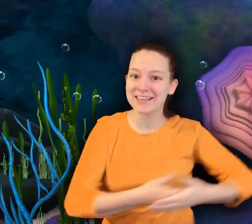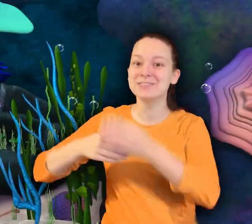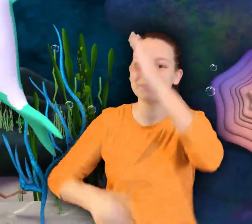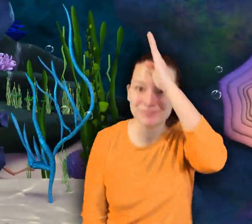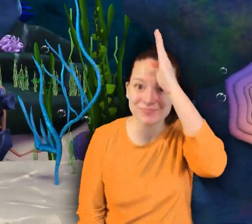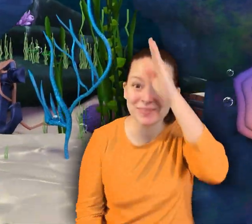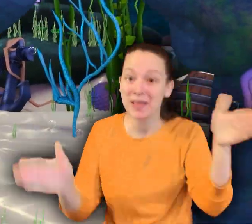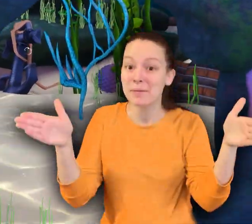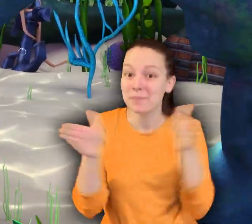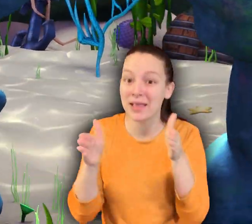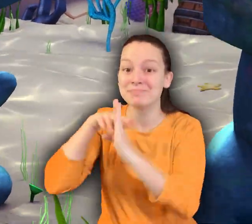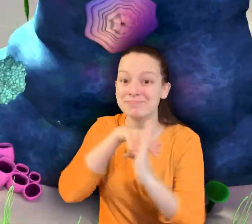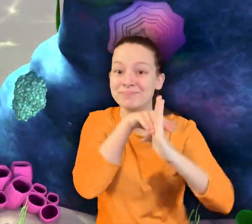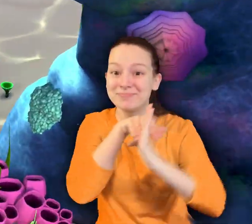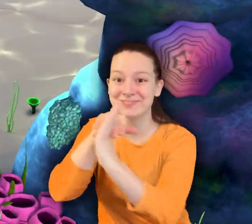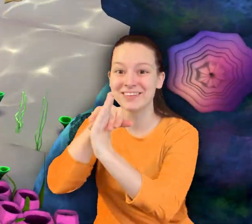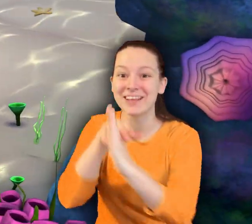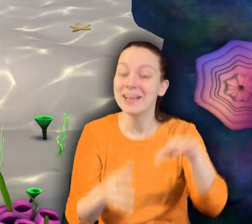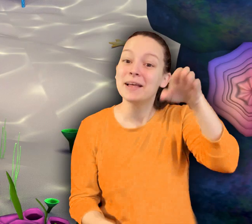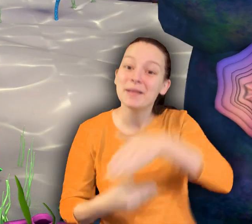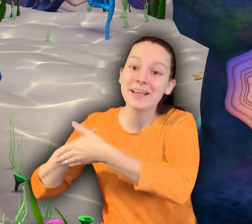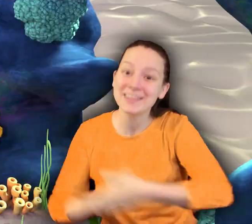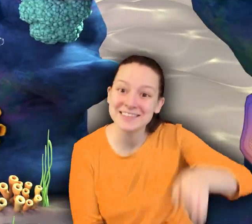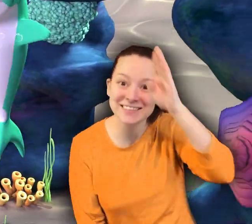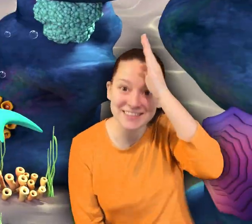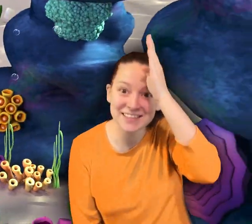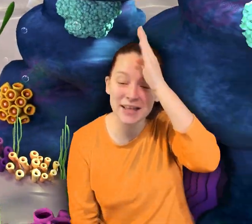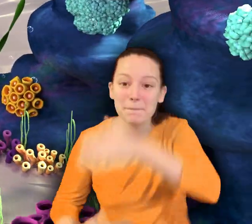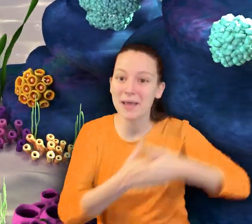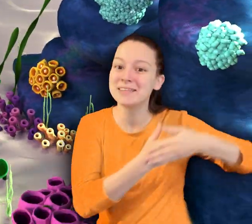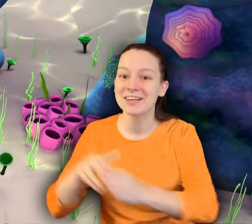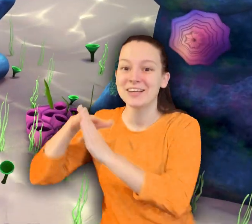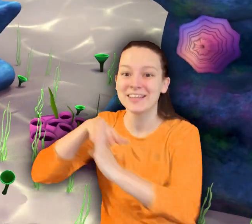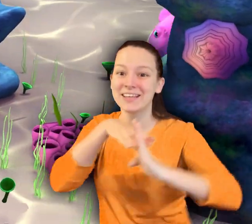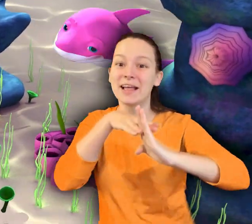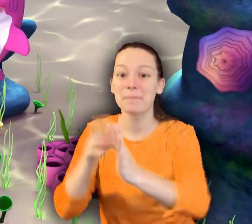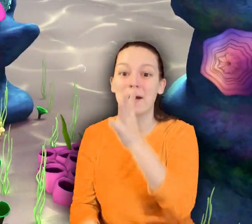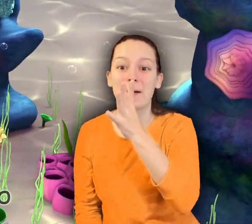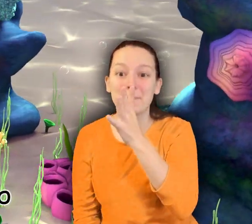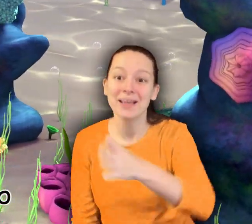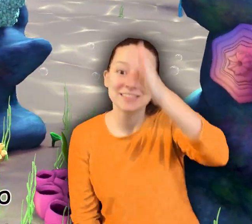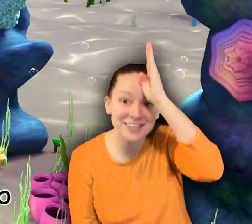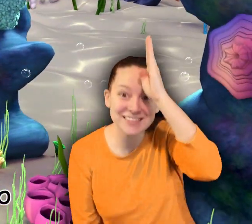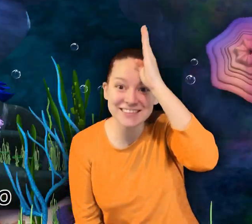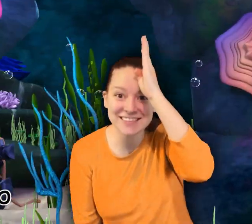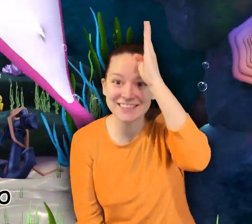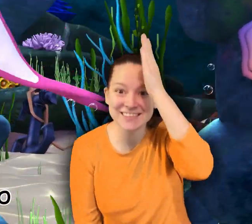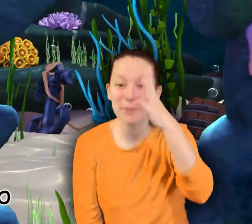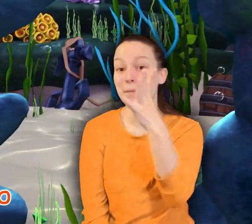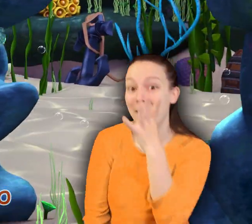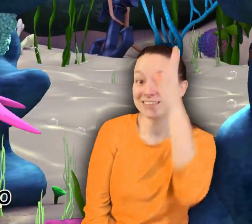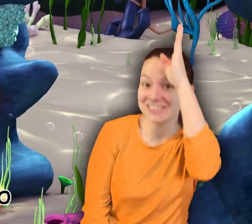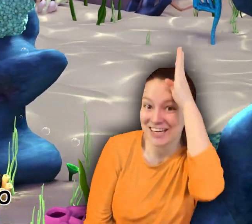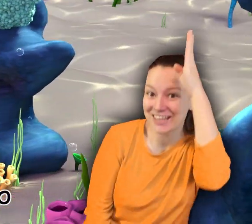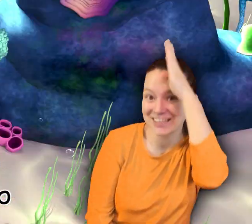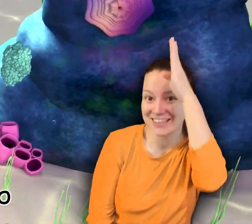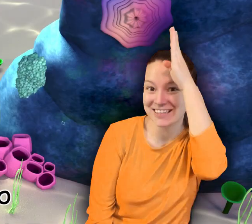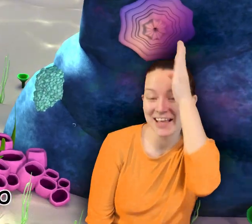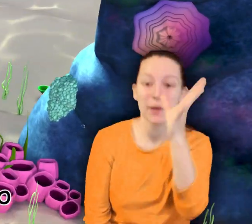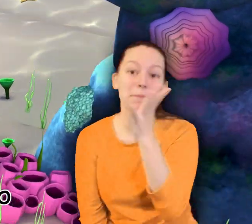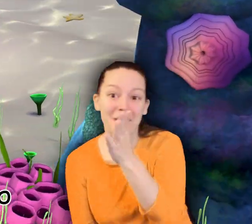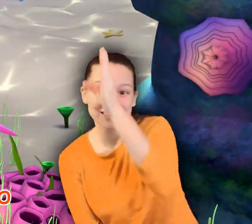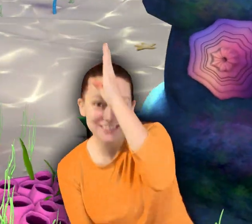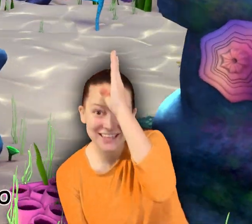Baby shark, baby shark, baby shark, baby shark. Mommy shark, mommy